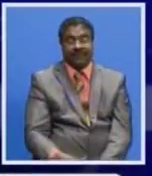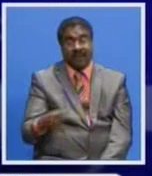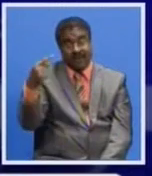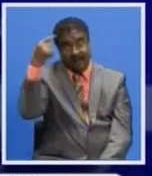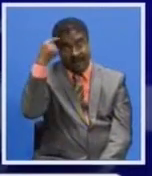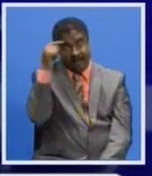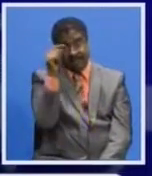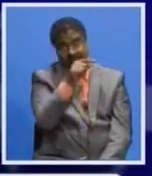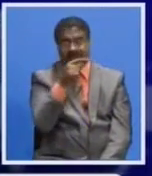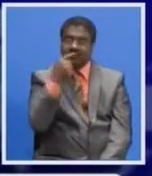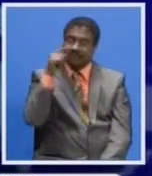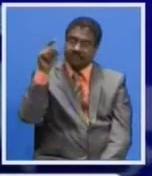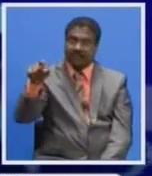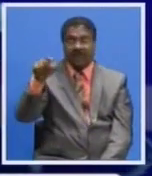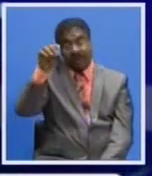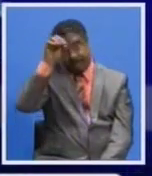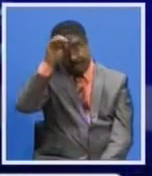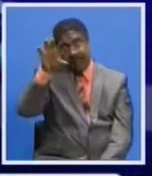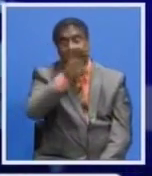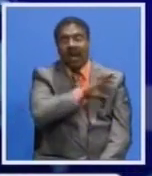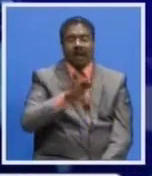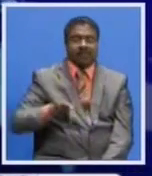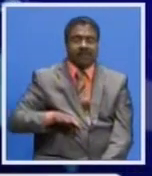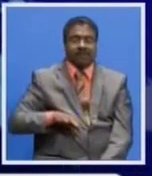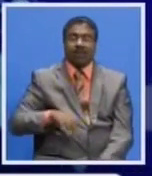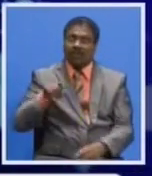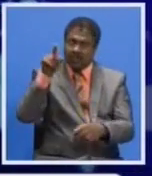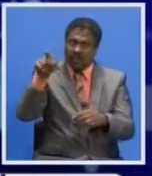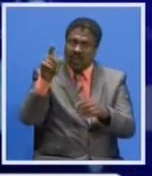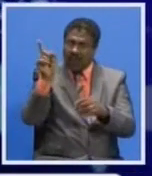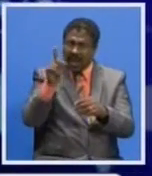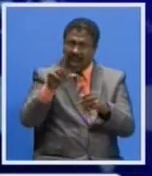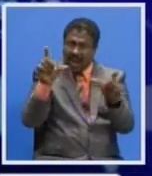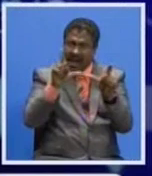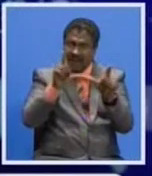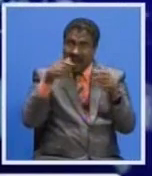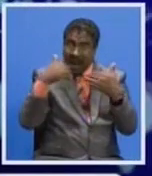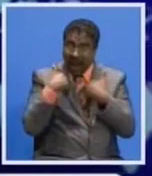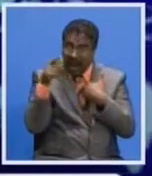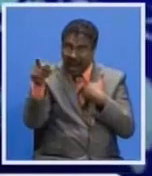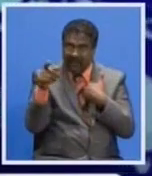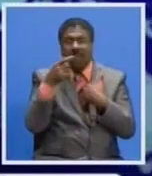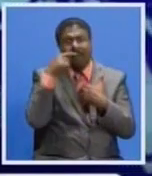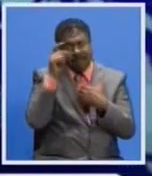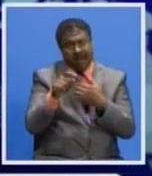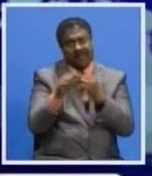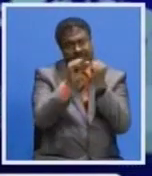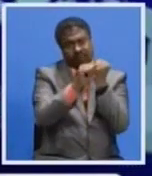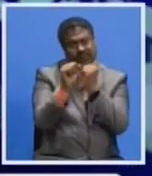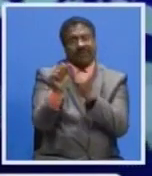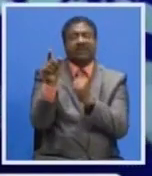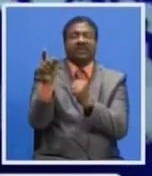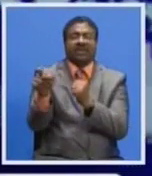Government has directed mining companies in the country to safeguard areas under their mining licenses against all forms of